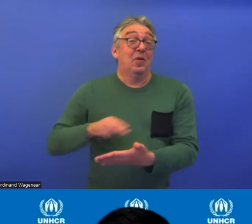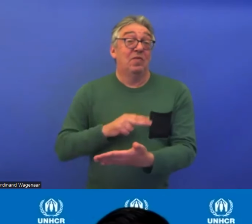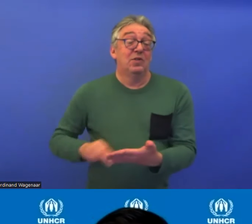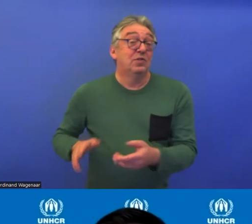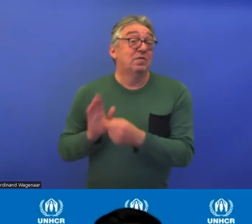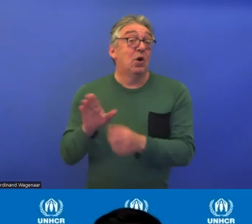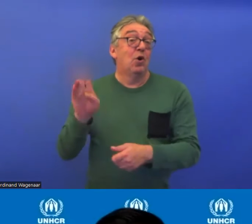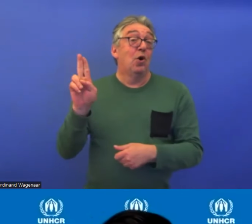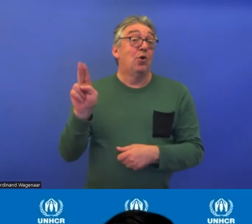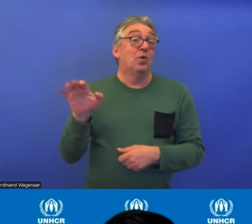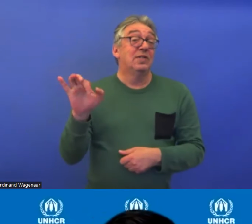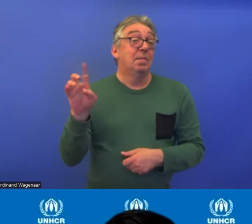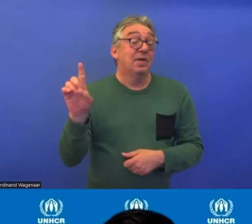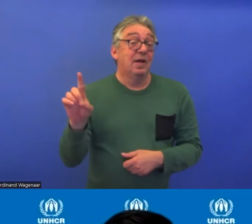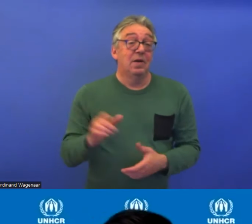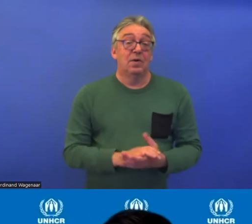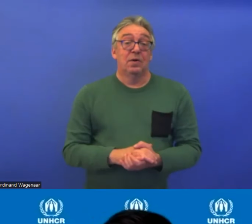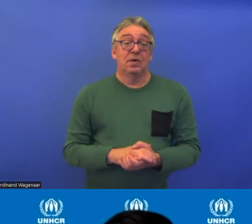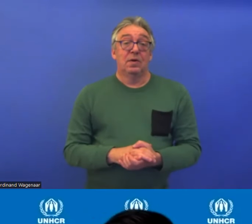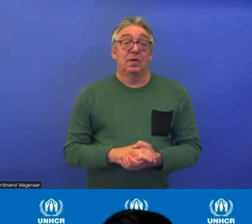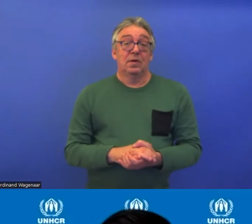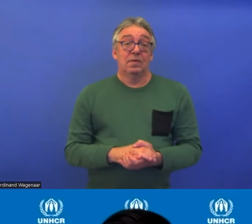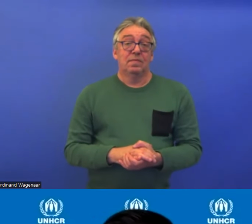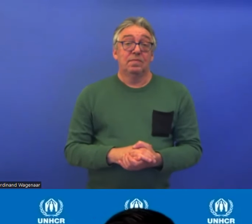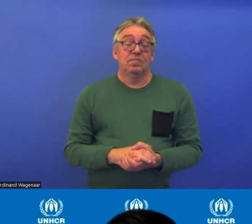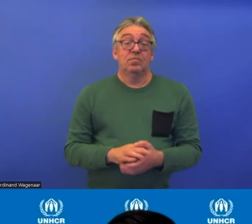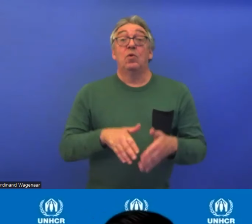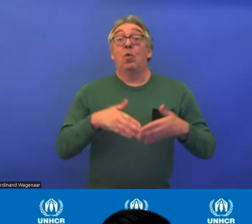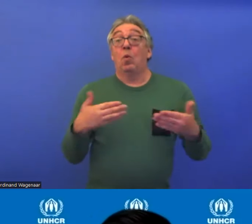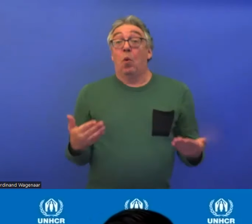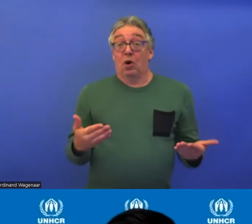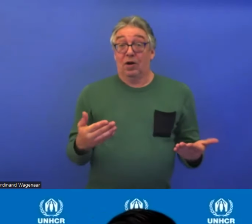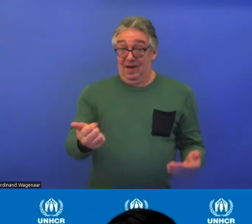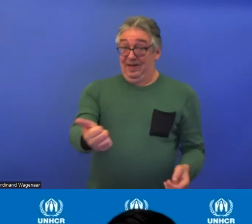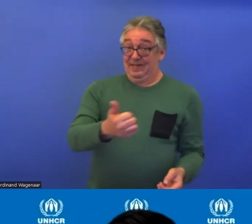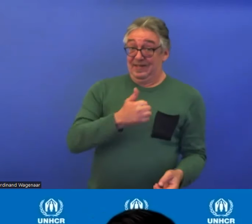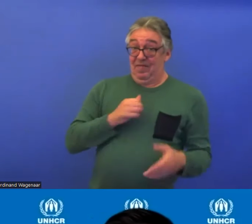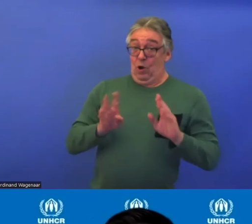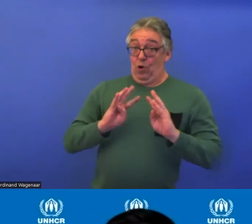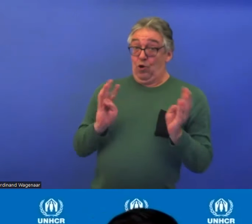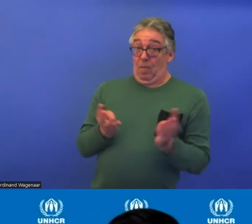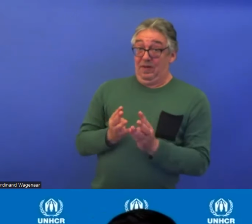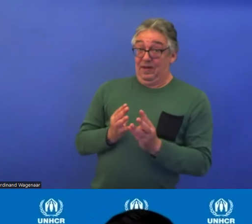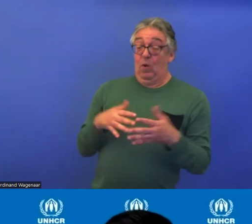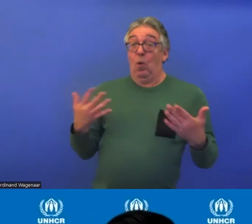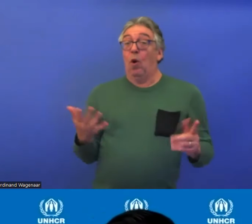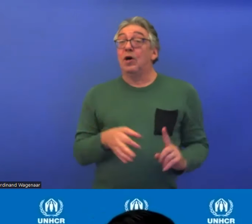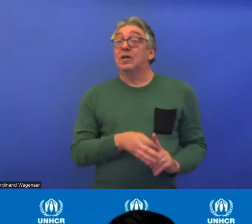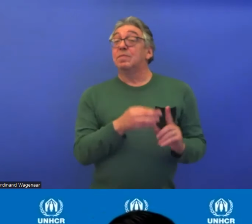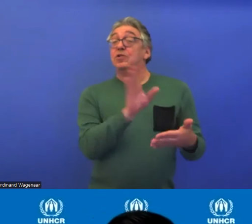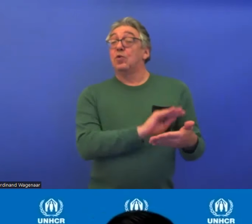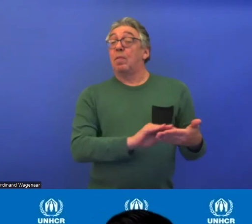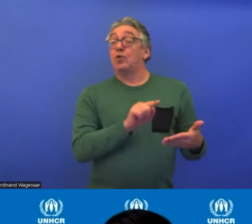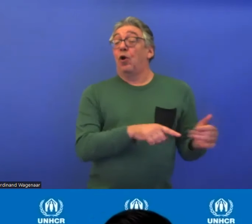UN mechanism, or through our engagement with the special rapporteur who may be going to that country. So we can